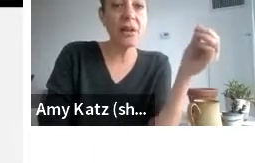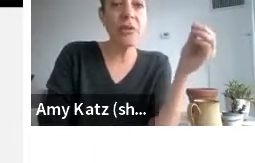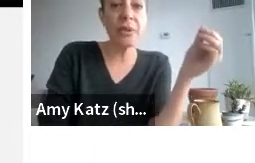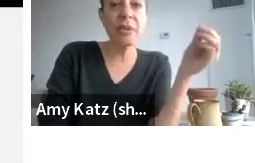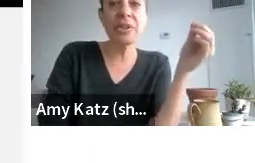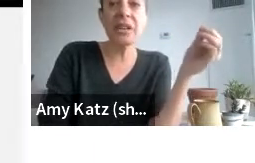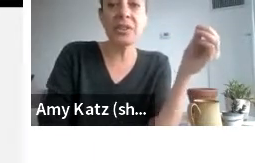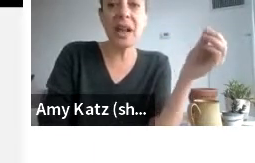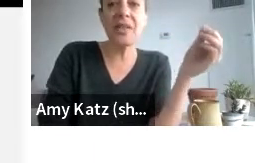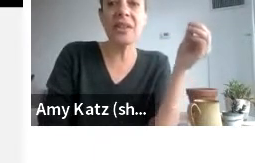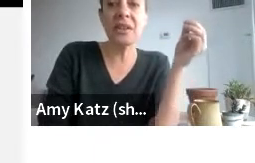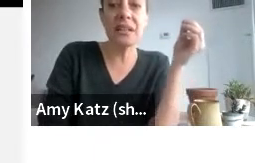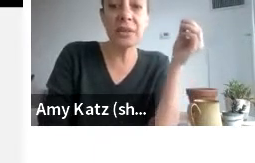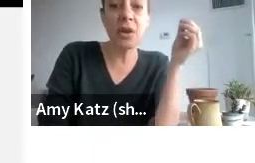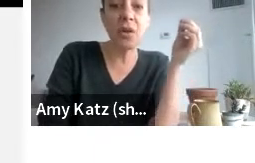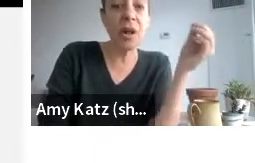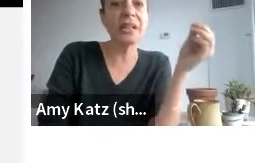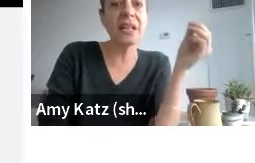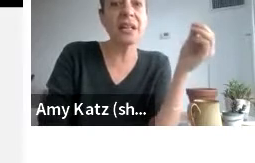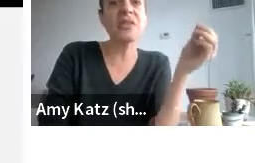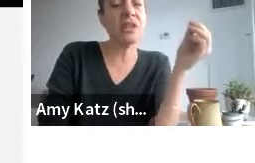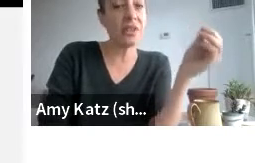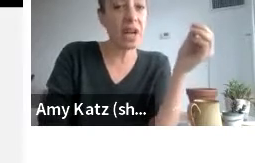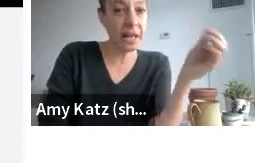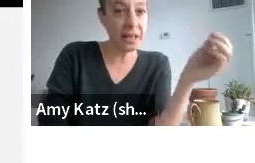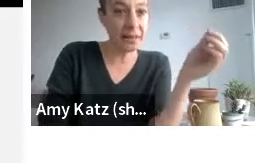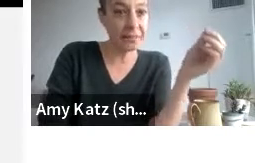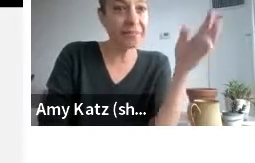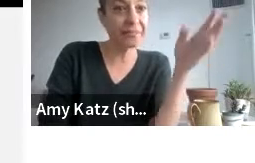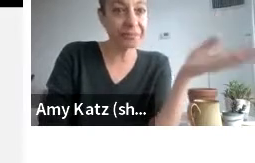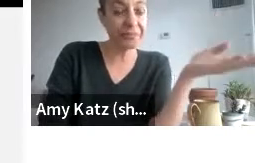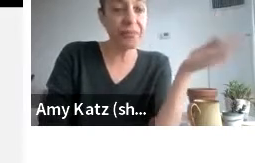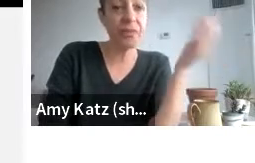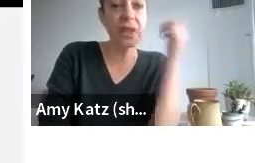process for people to understand that there has been a qualitative shift in guidance.